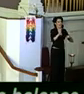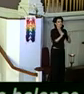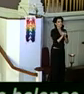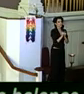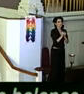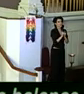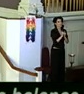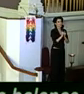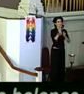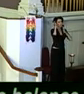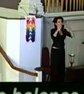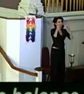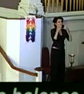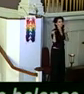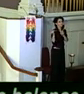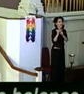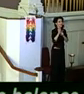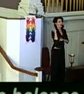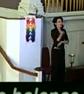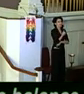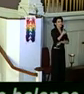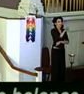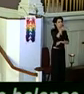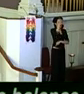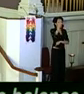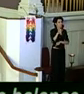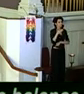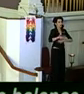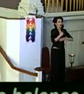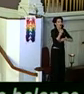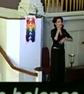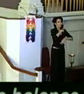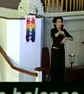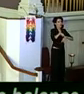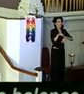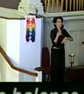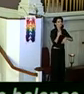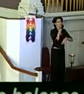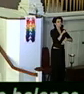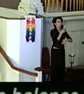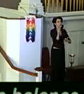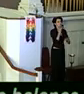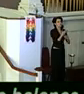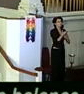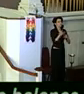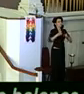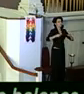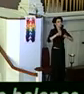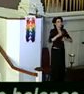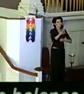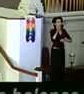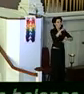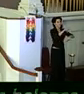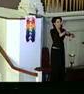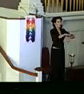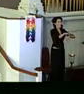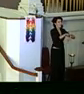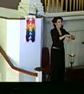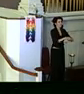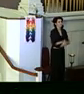creation, reminding ourselves of God's call upon us to be good stewards of the